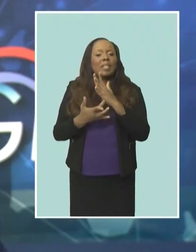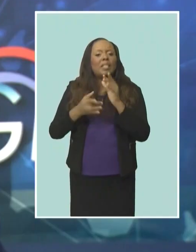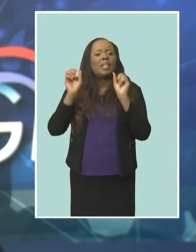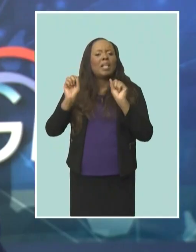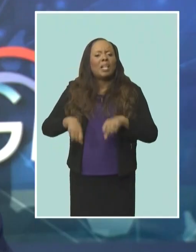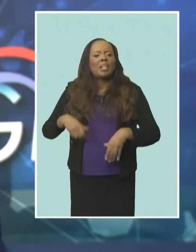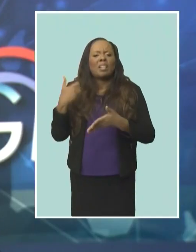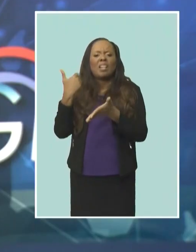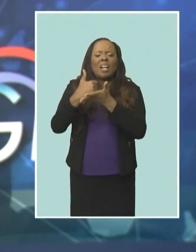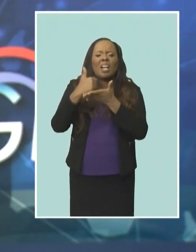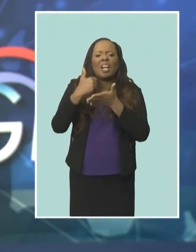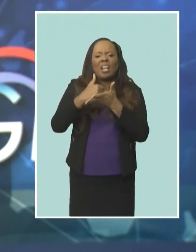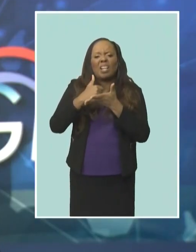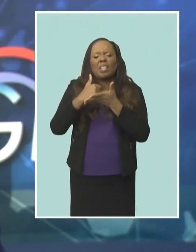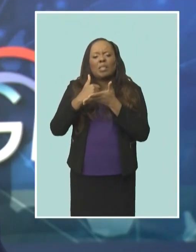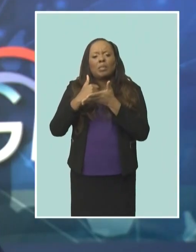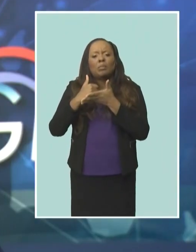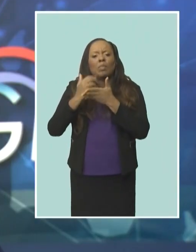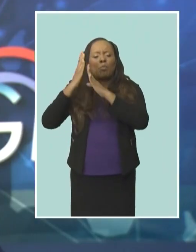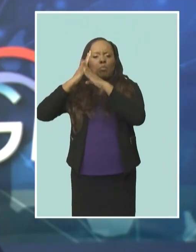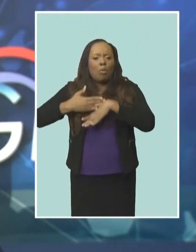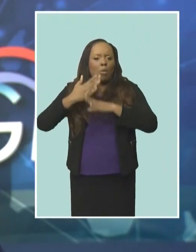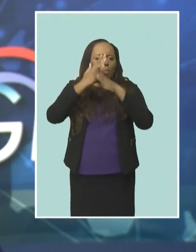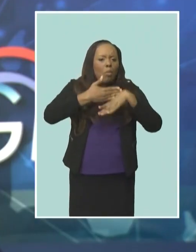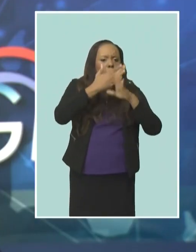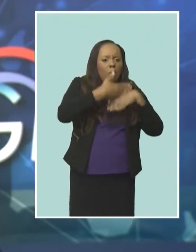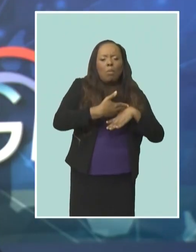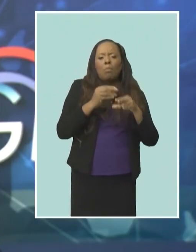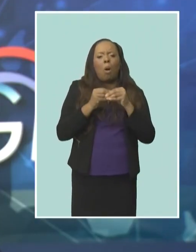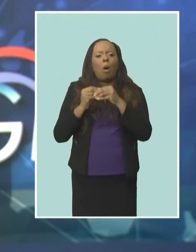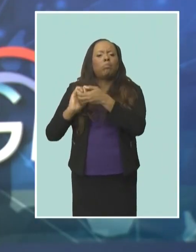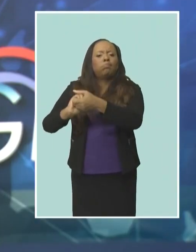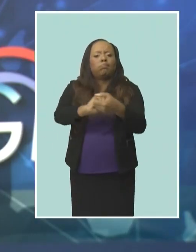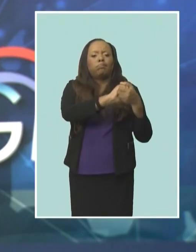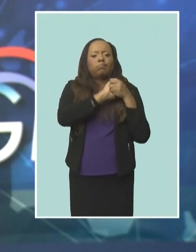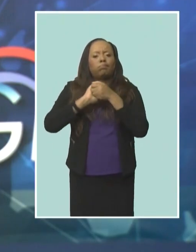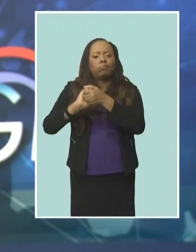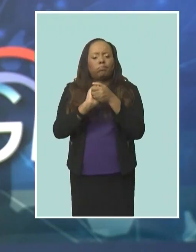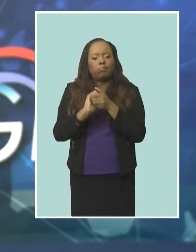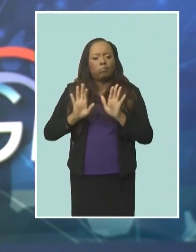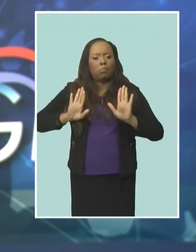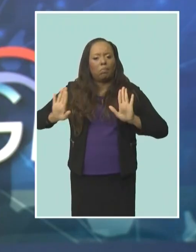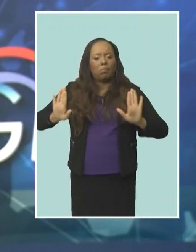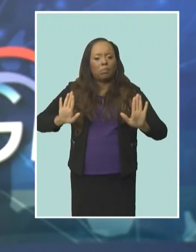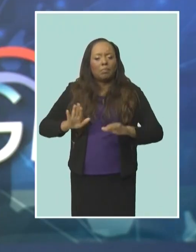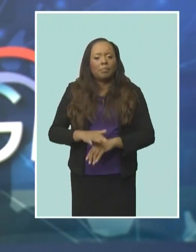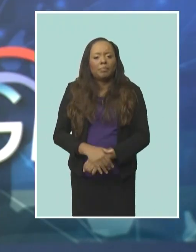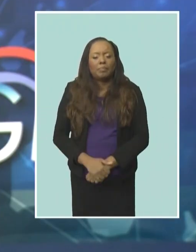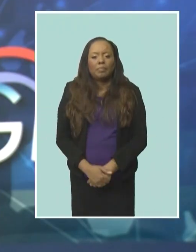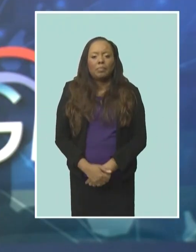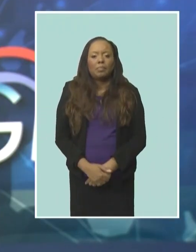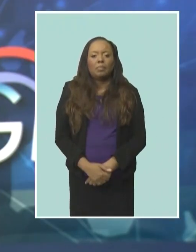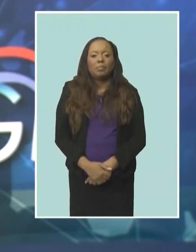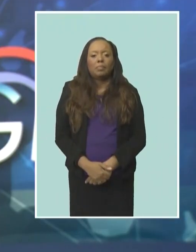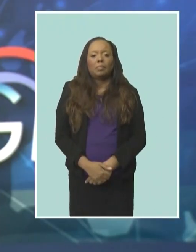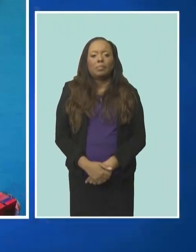overcome logistical barriers and facilitate greater collaboration between the two regions. Crystal Hoyt has